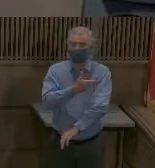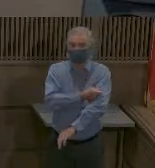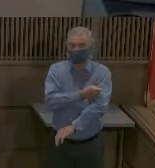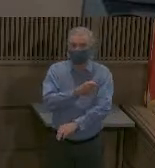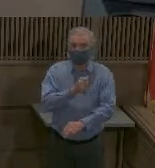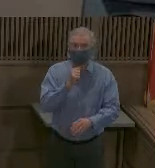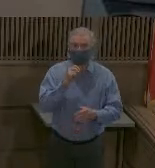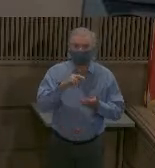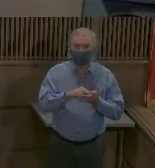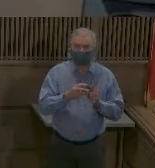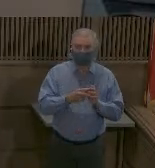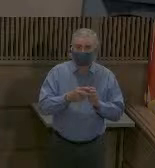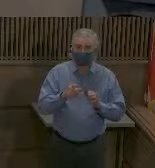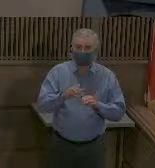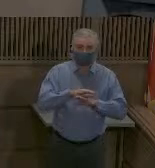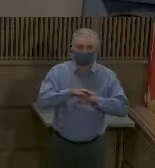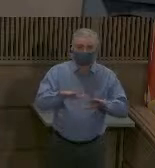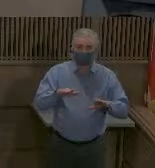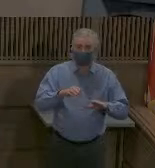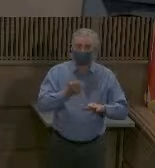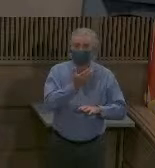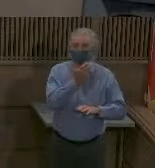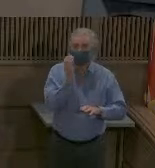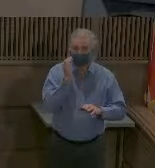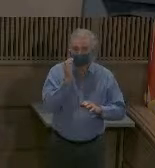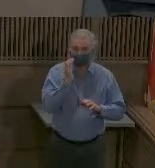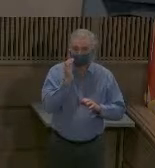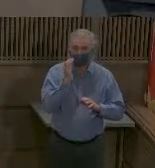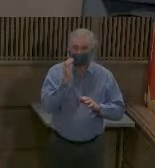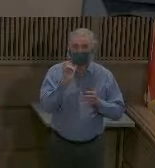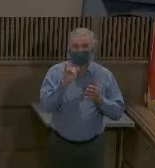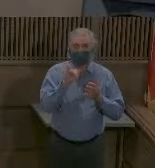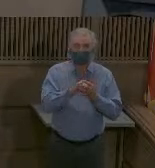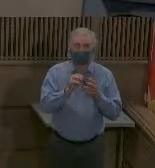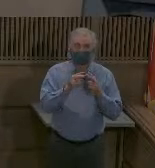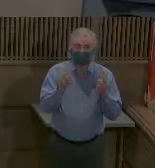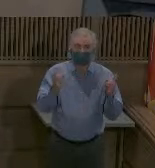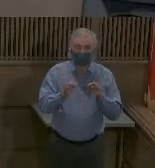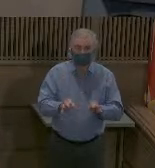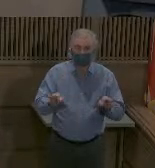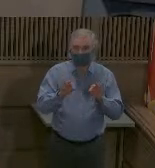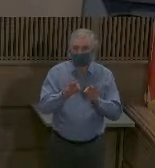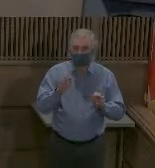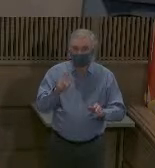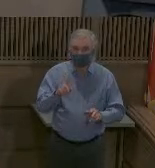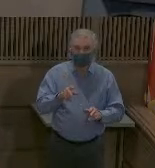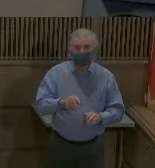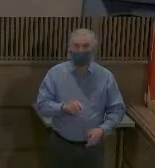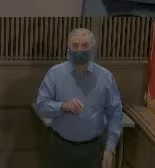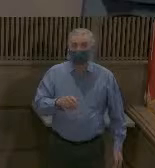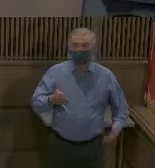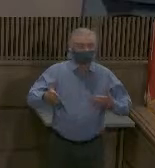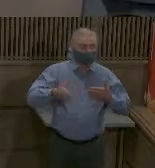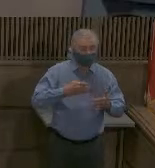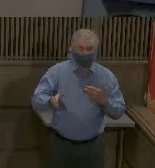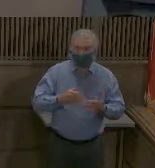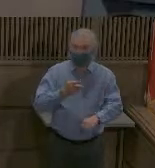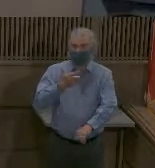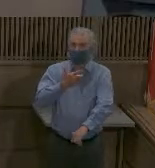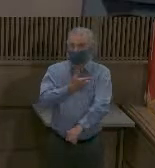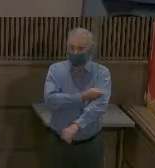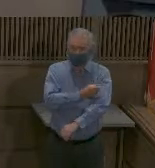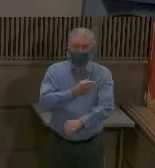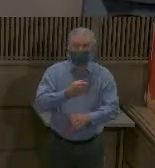not mean that you do not wear a mask after being vaccinated. That is a very, very important piece of information. I'm not an epidemiologist. I'm